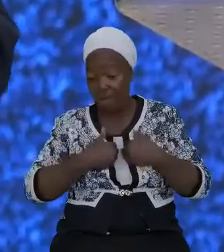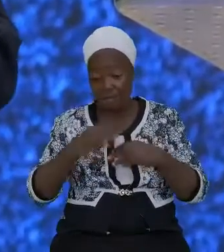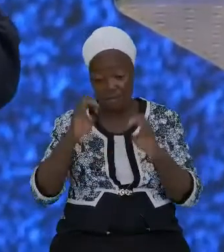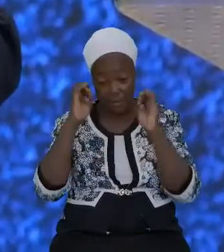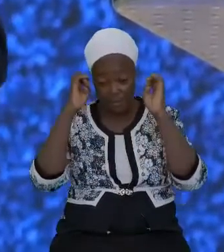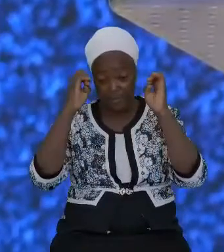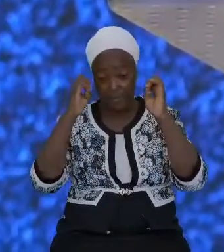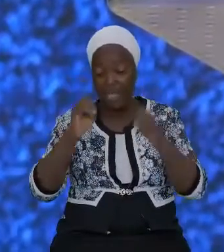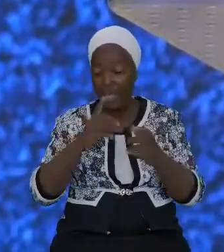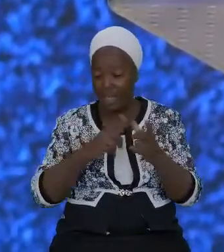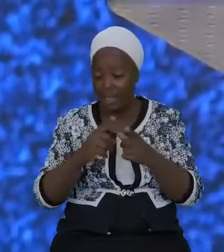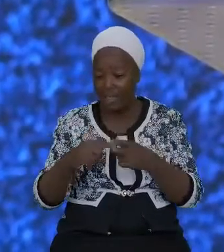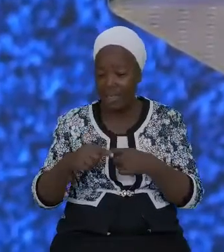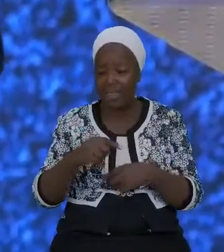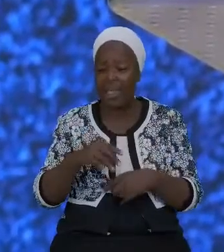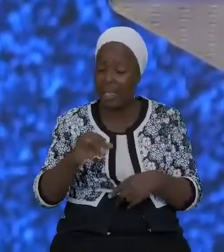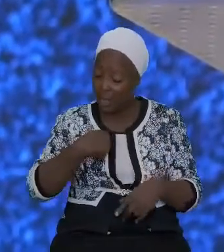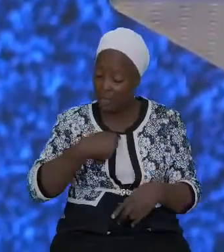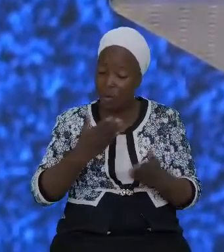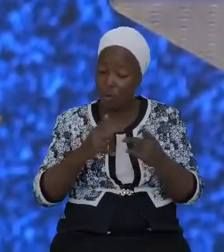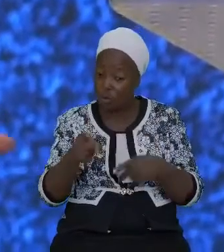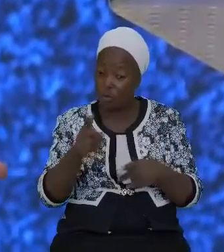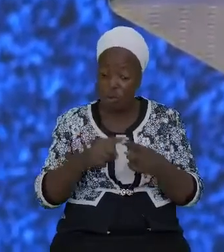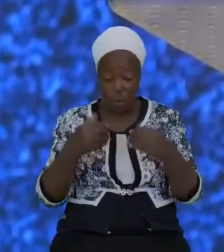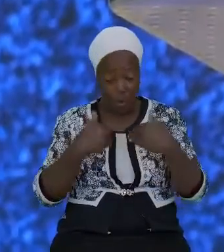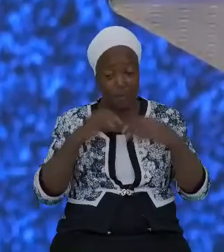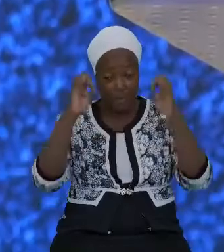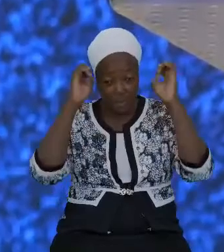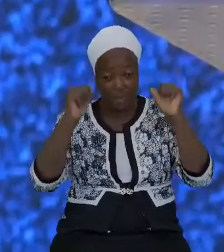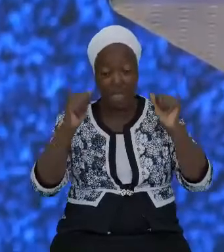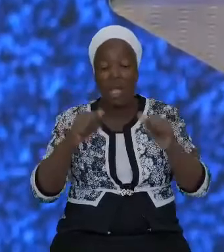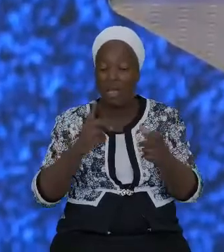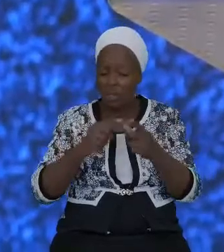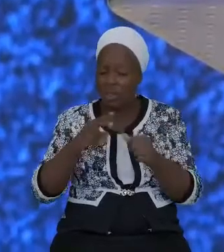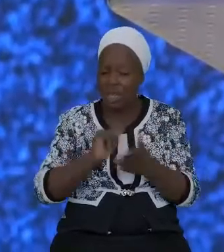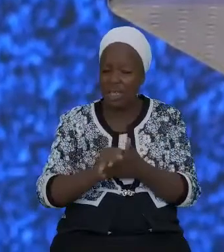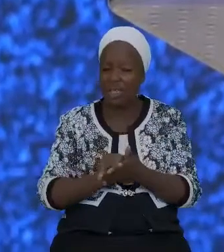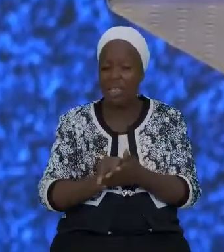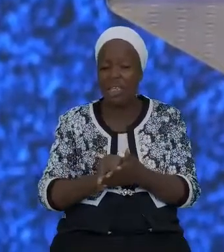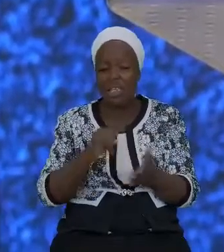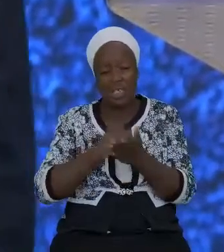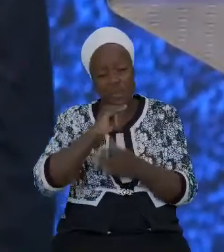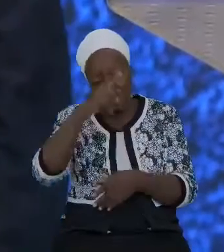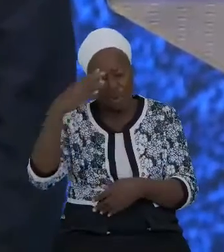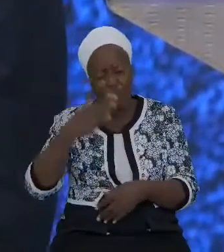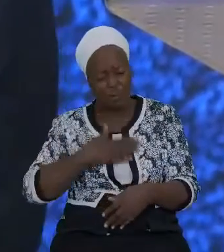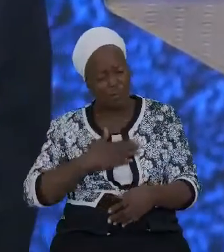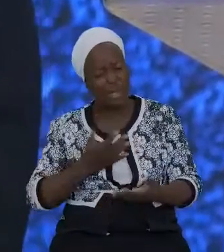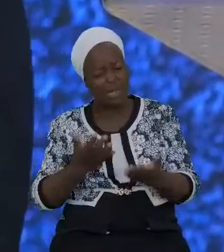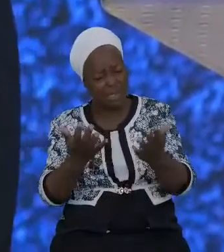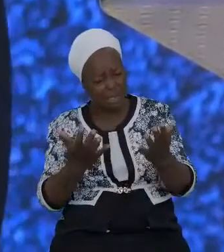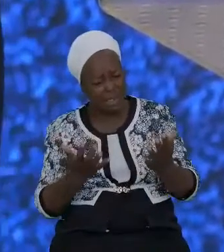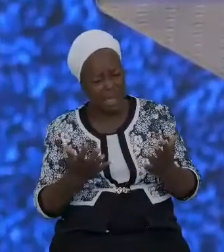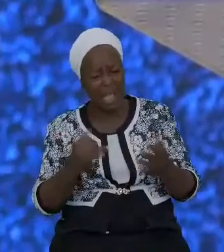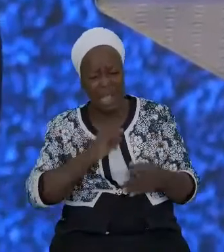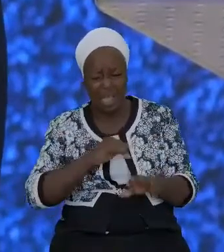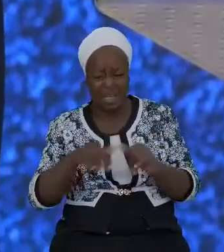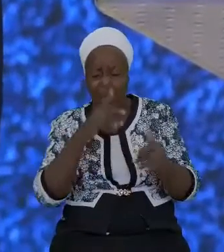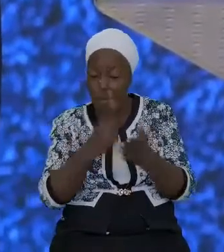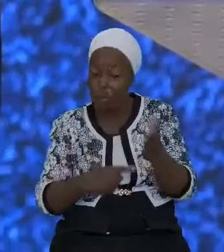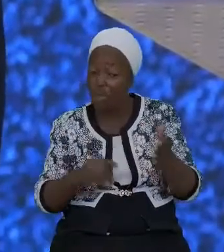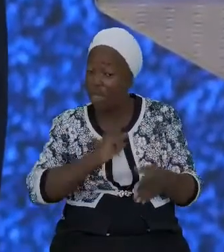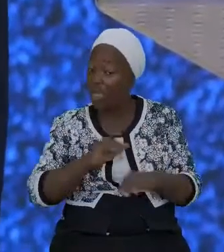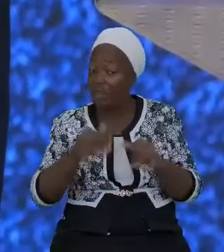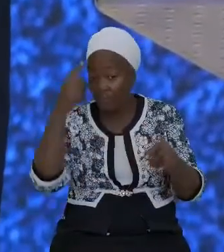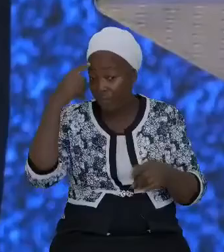because of my desire, that's why I did what I did. And my father for the first time